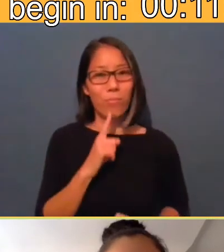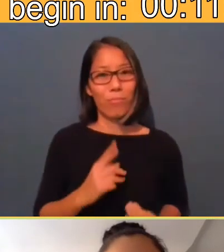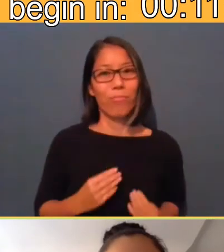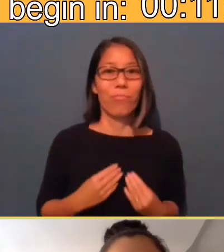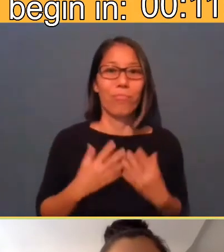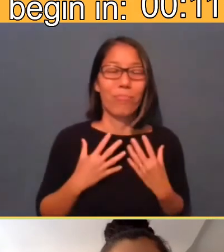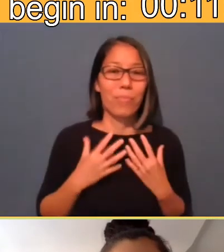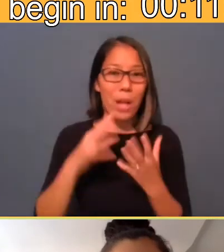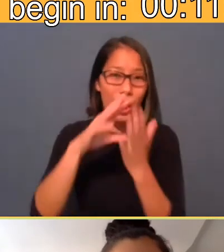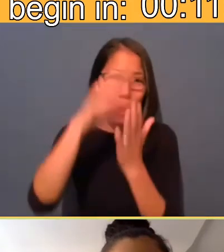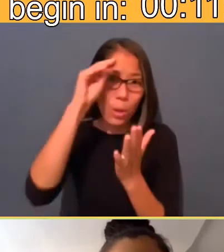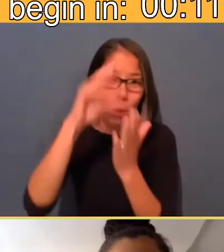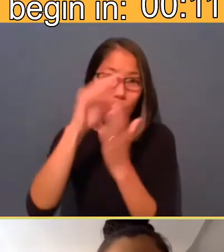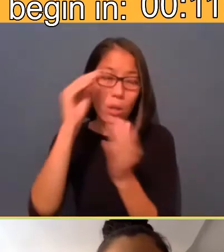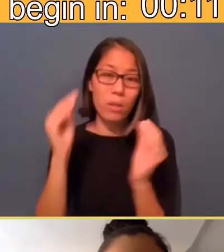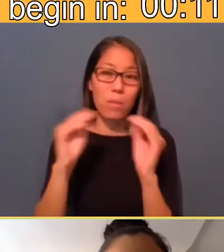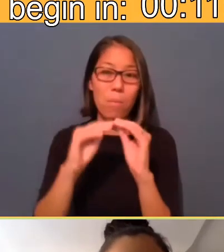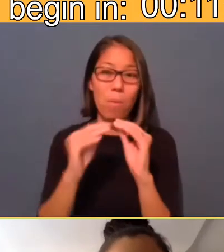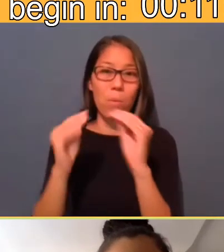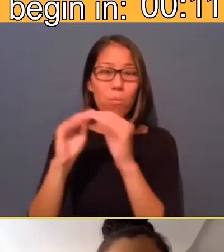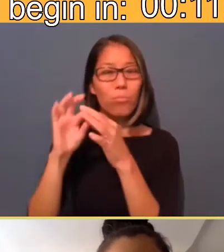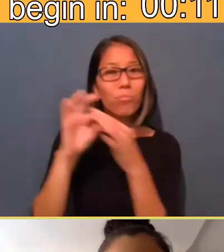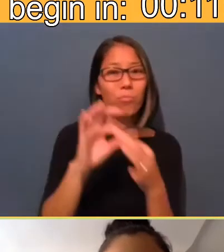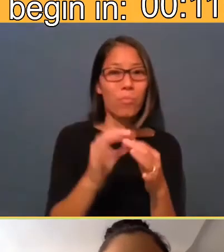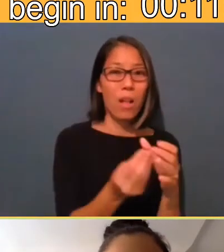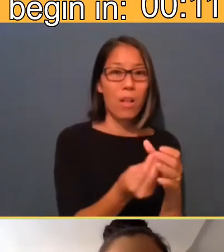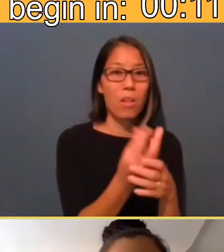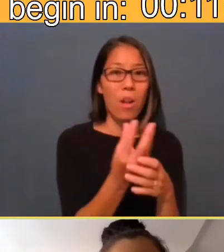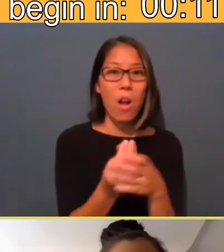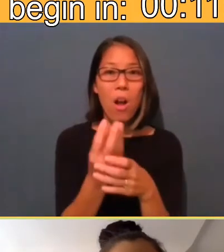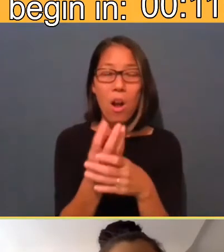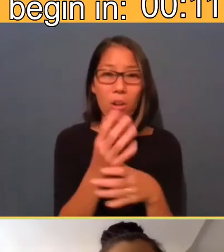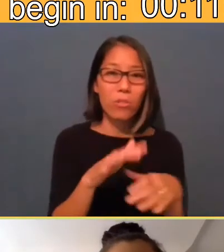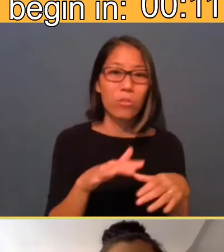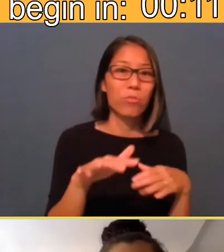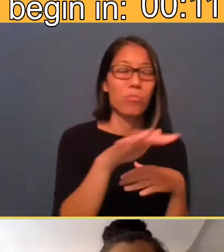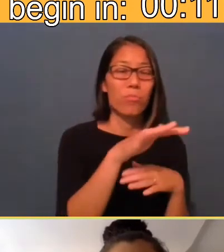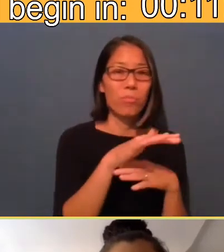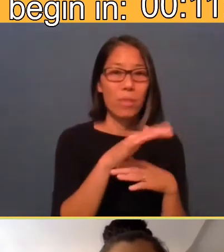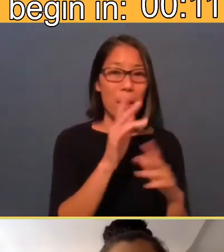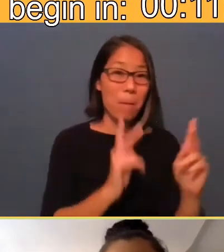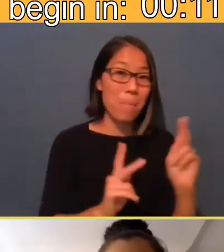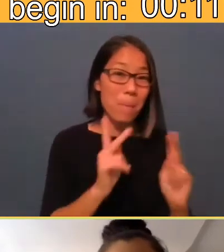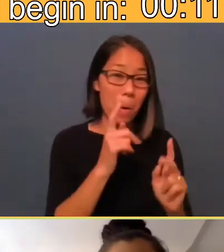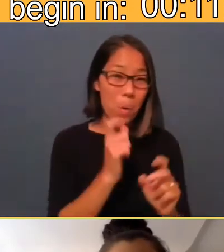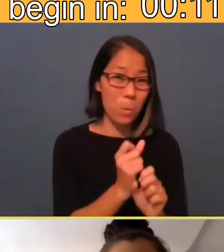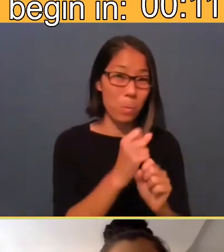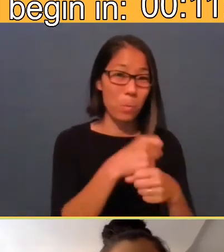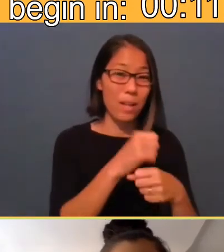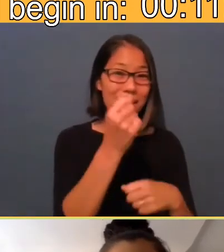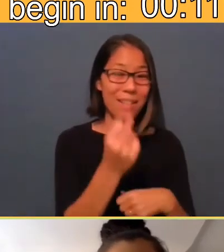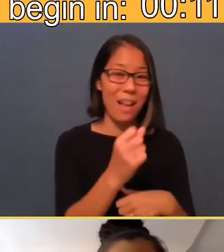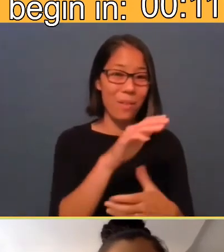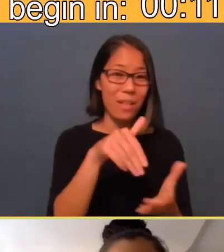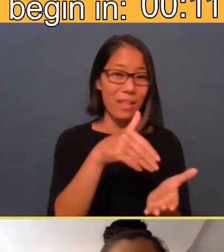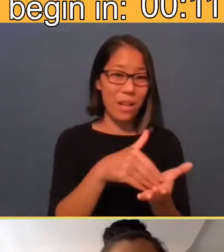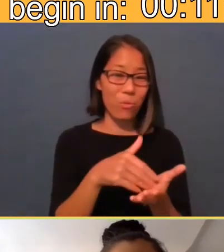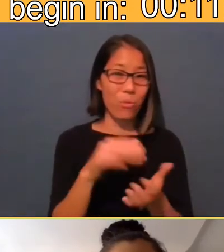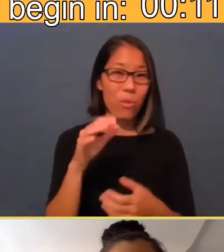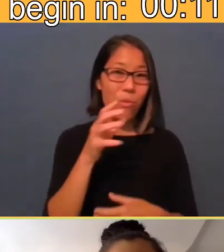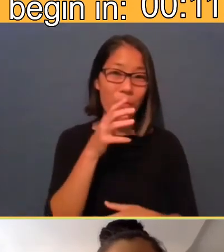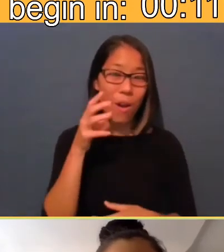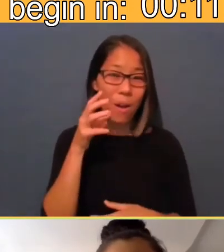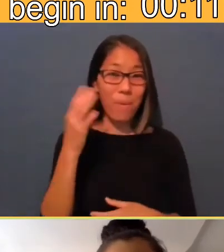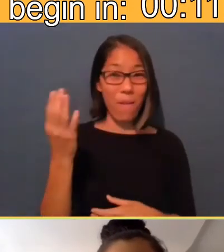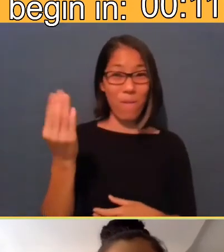learn more and more about the gardeners and the farmers and the people who created South Central Farm, 14 acres